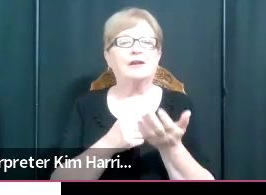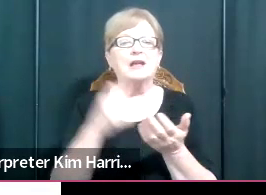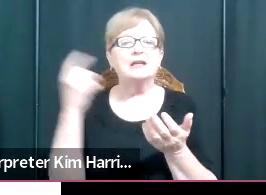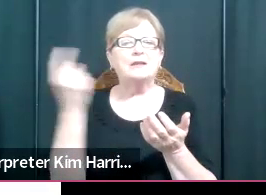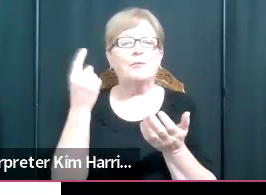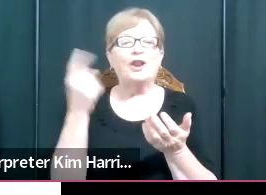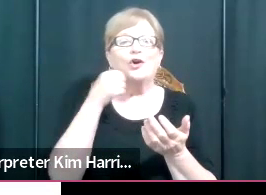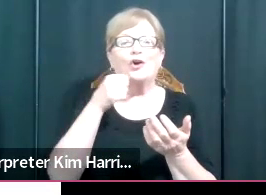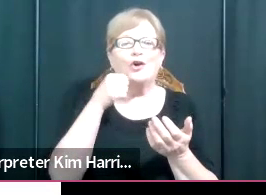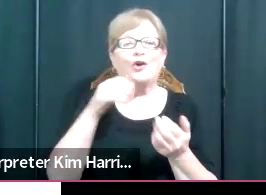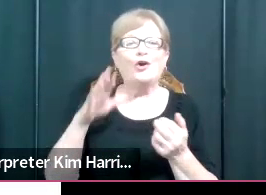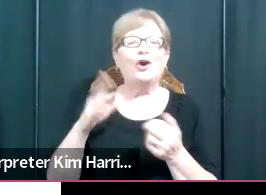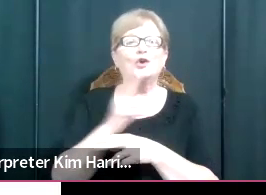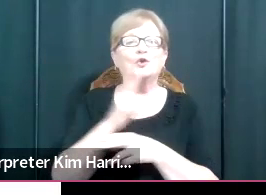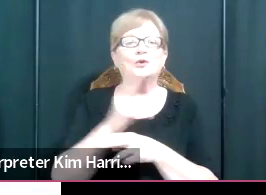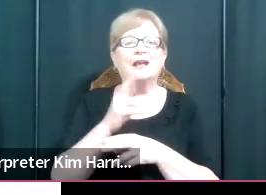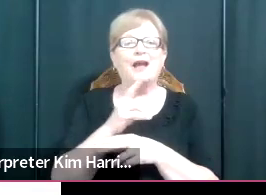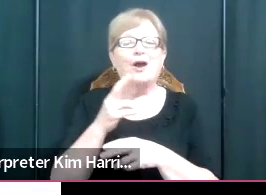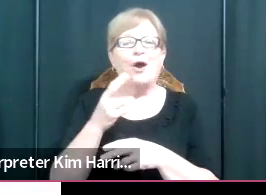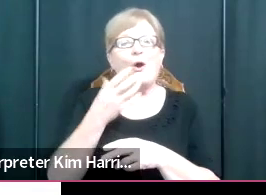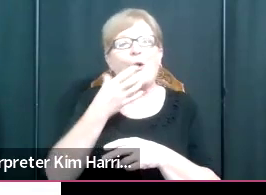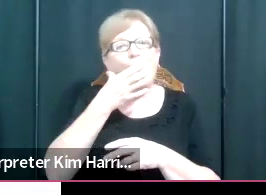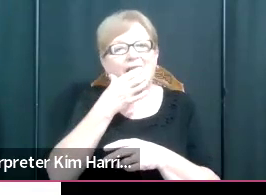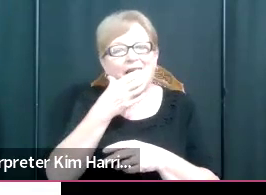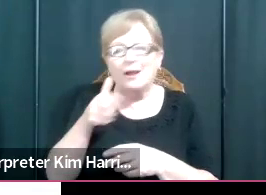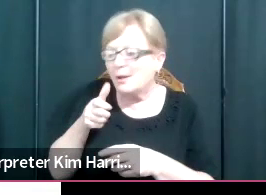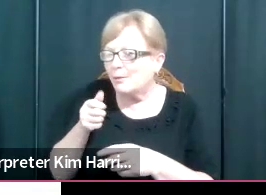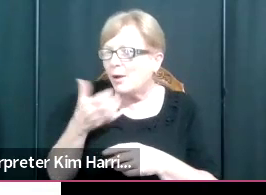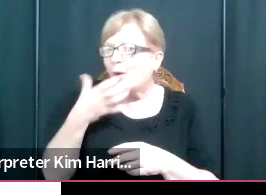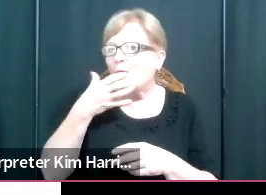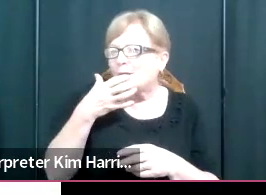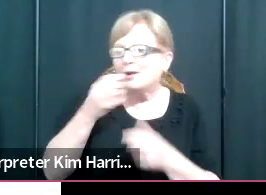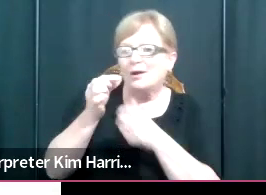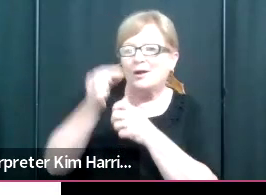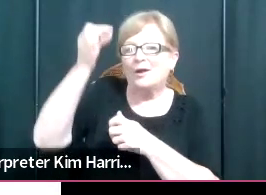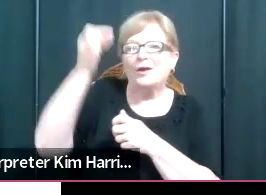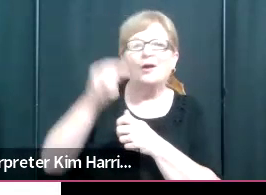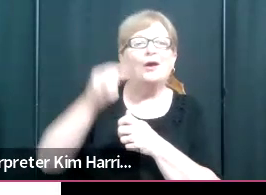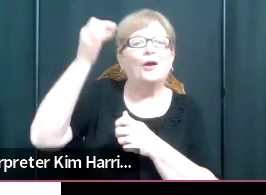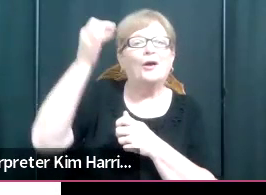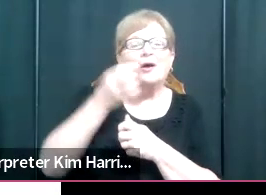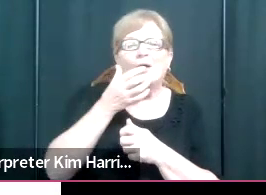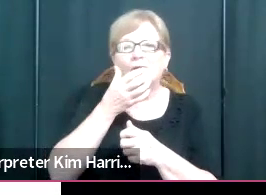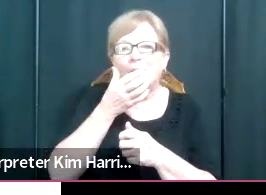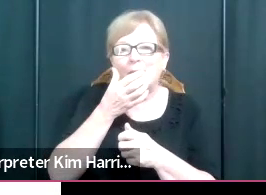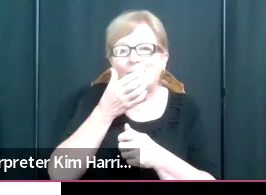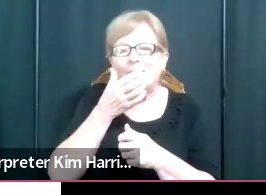little girl using a walkie-talkie, which is a large stick that we have chalk on the end